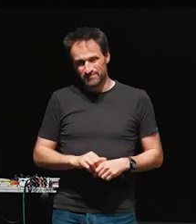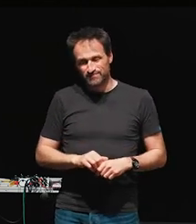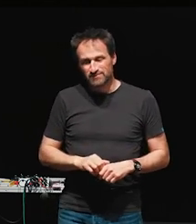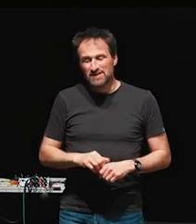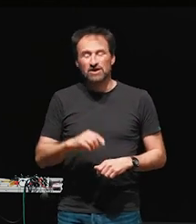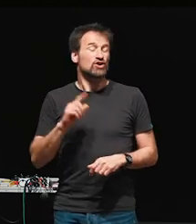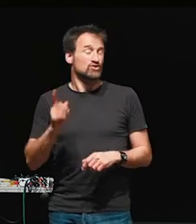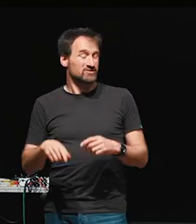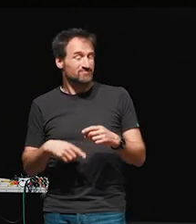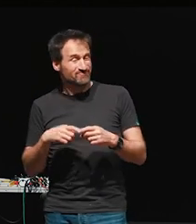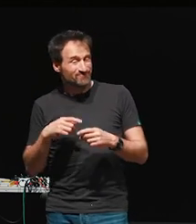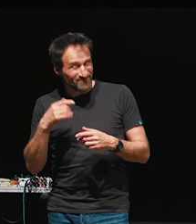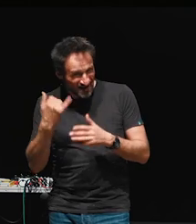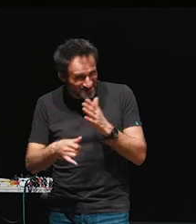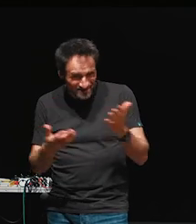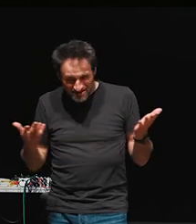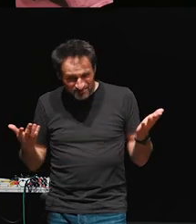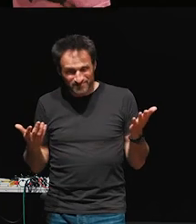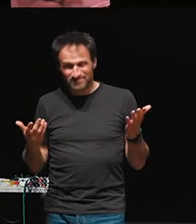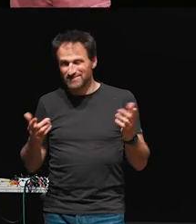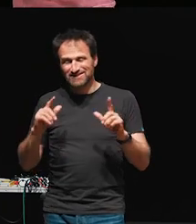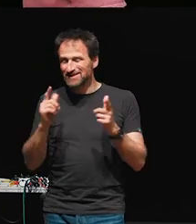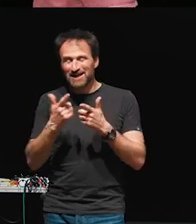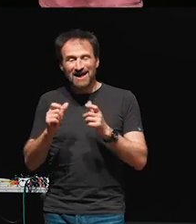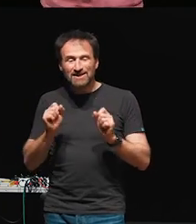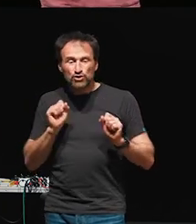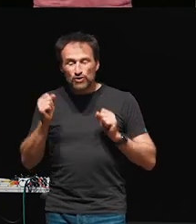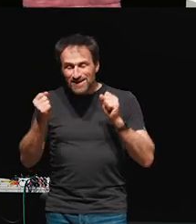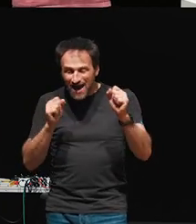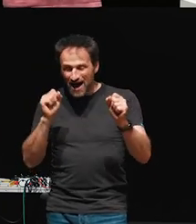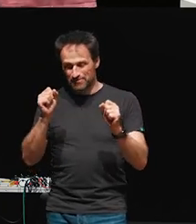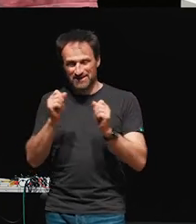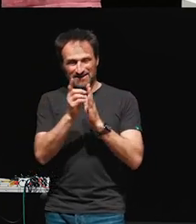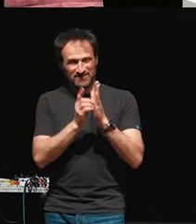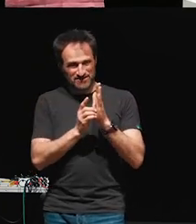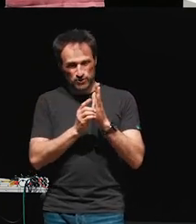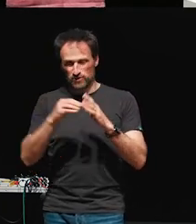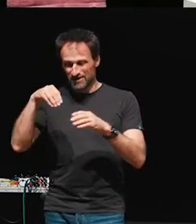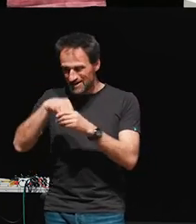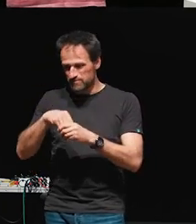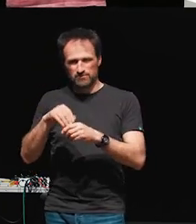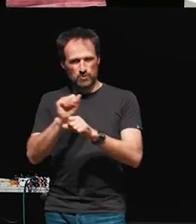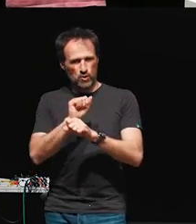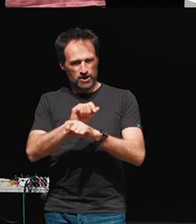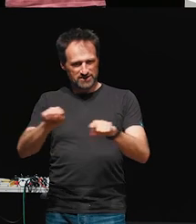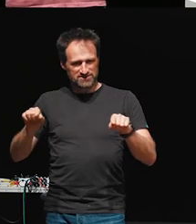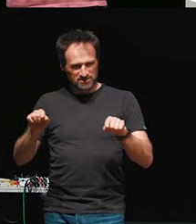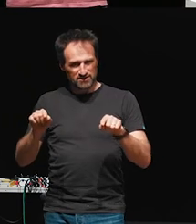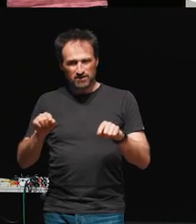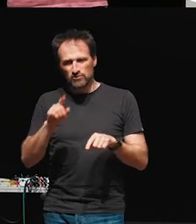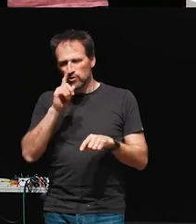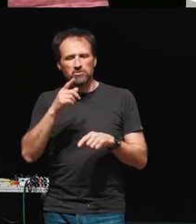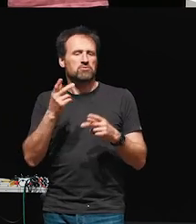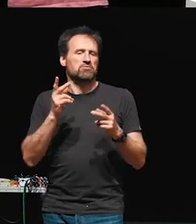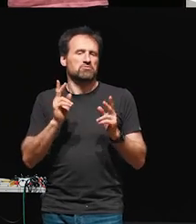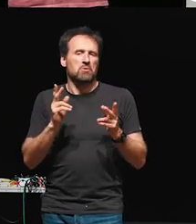And finally, there's no way to dynamically define workers. And so if your build system isn't set up such that you can easily split out separate